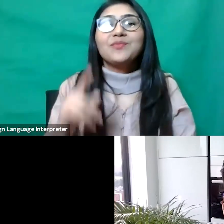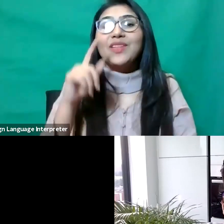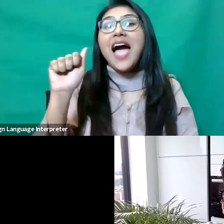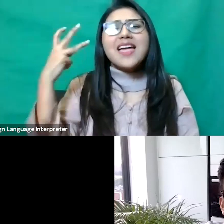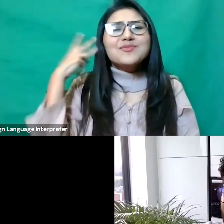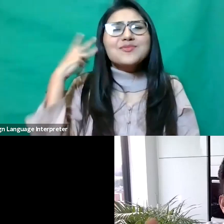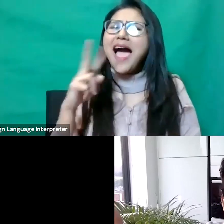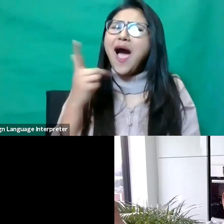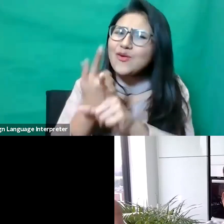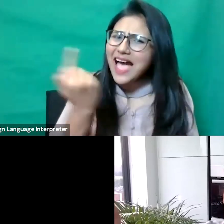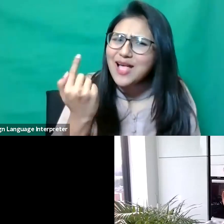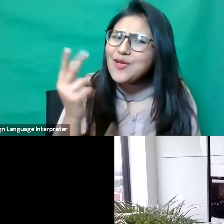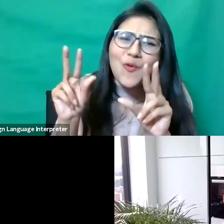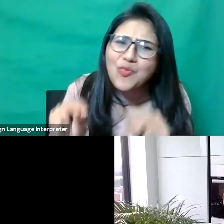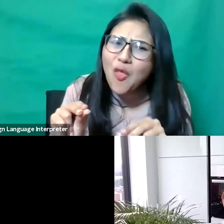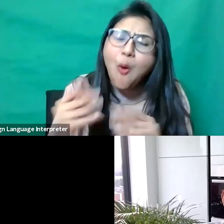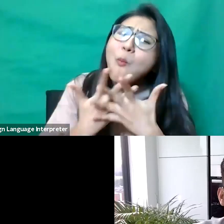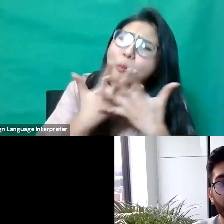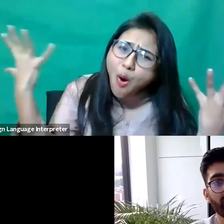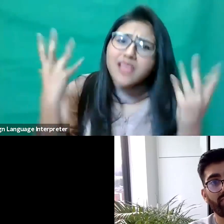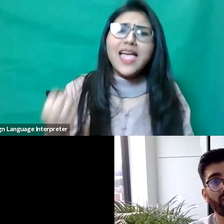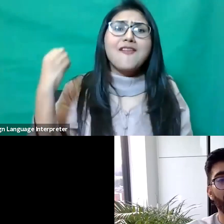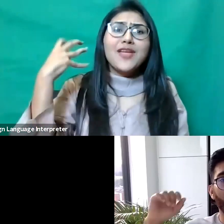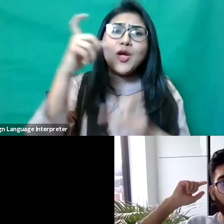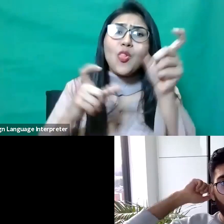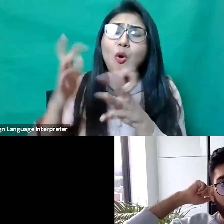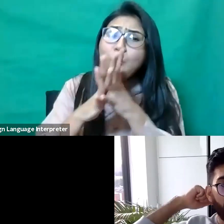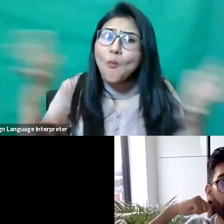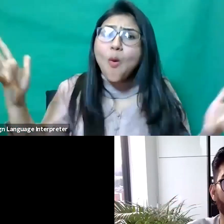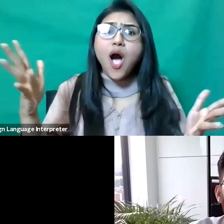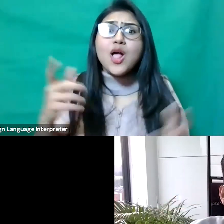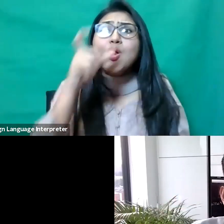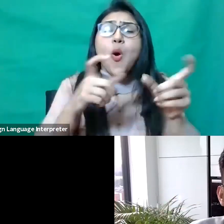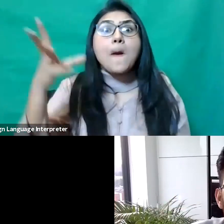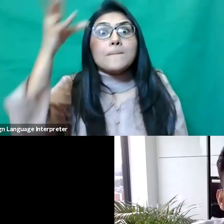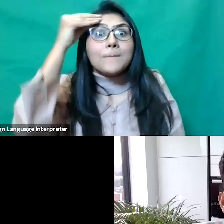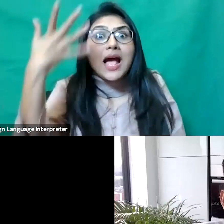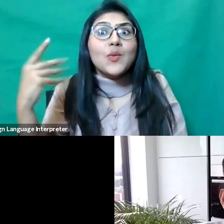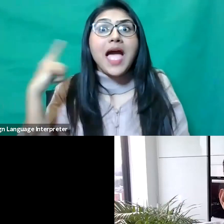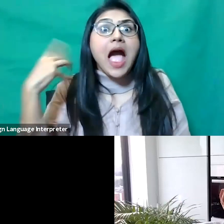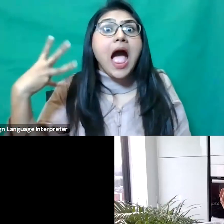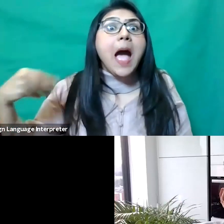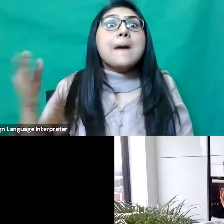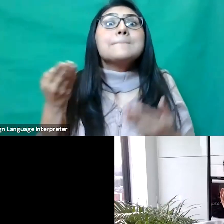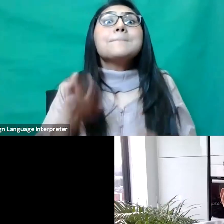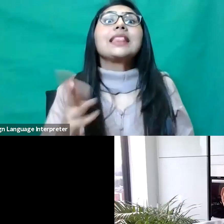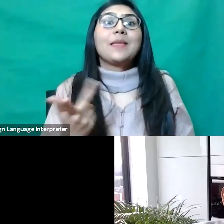world. And that's where we need to increase the knowledge on hearing loss. Hearing loss does not mean that, you know, like you're